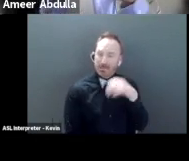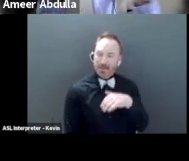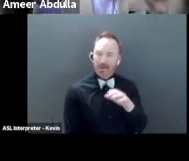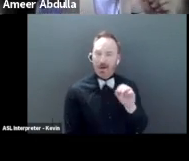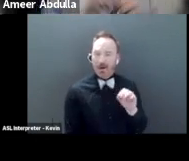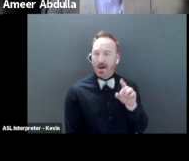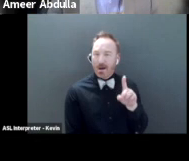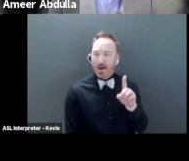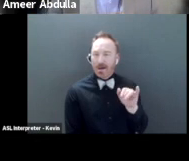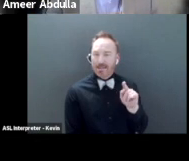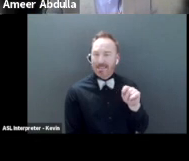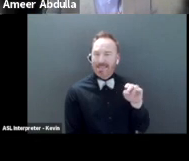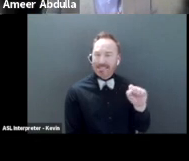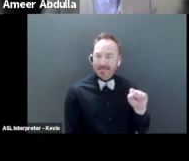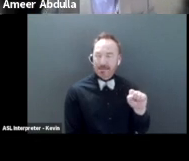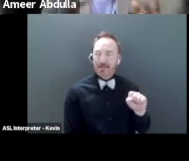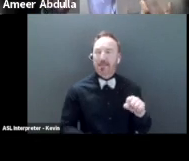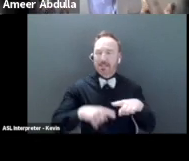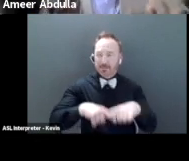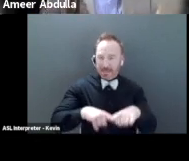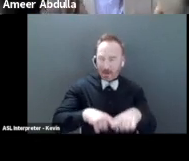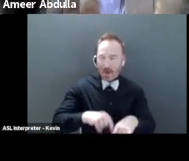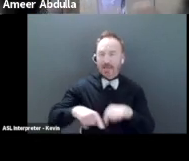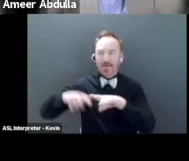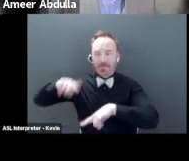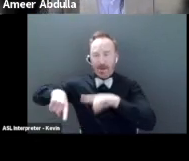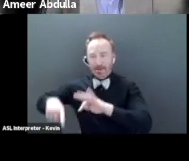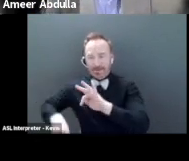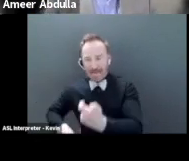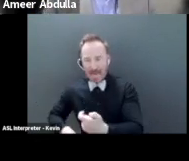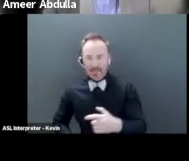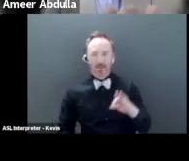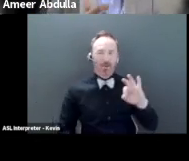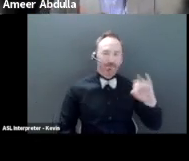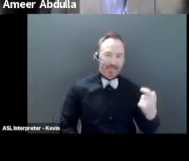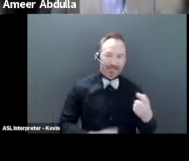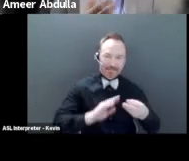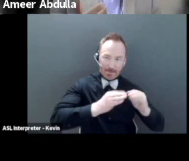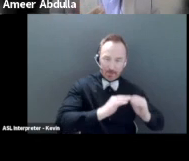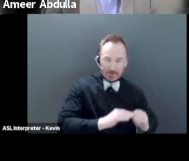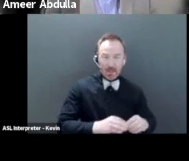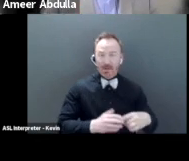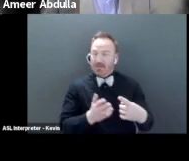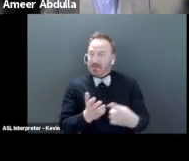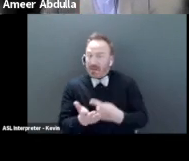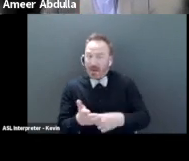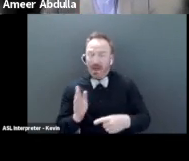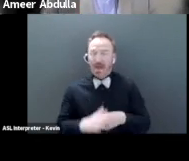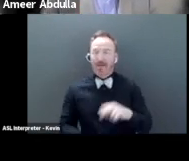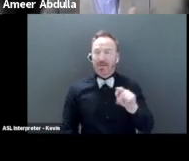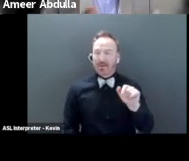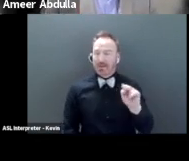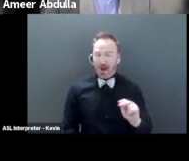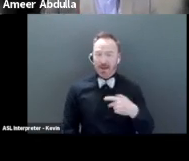and variable personal tax rates. Finally, individuals also have non-refundable credits, other deductions, and there's tax planning